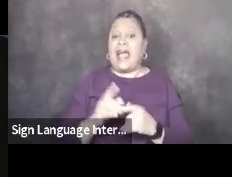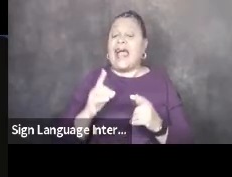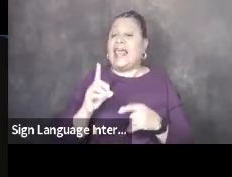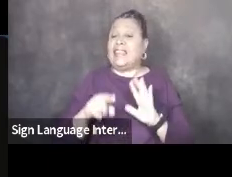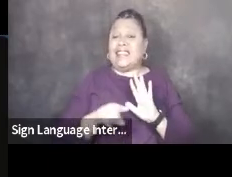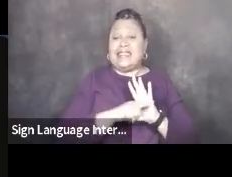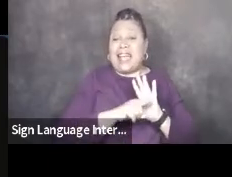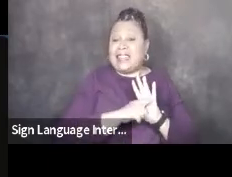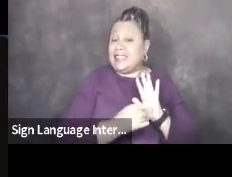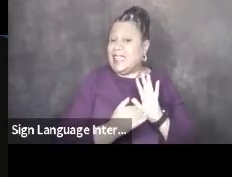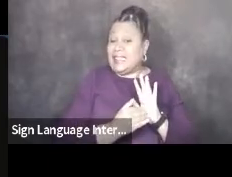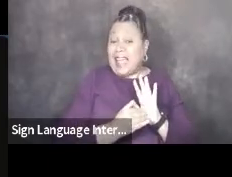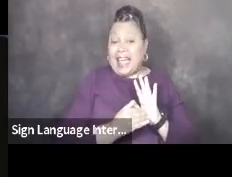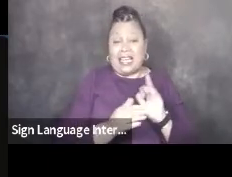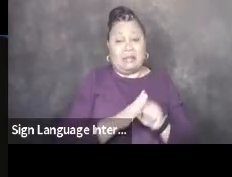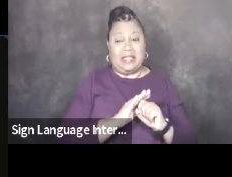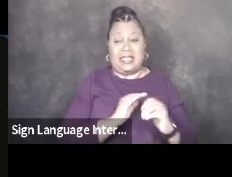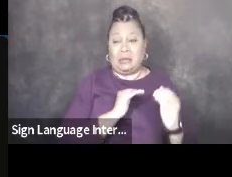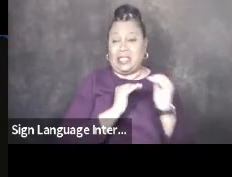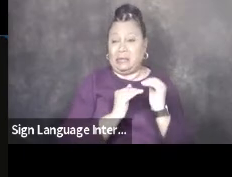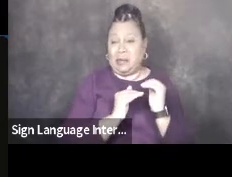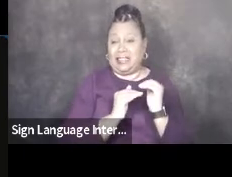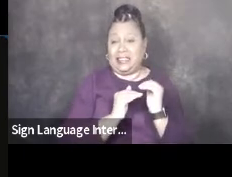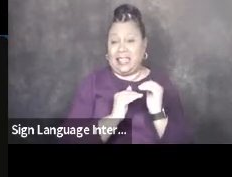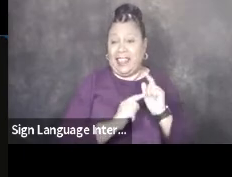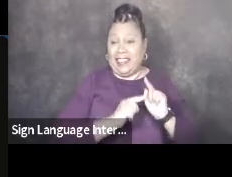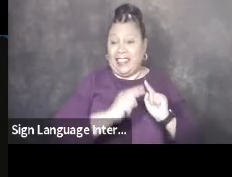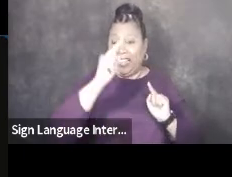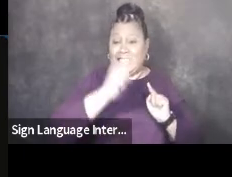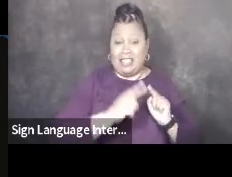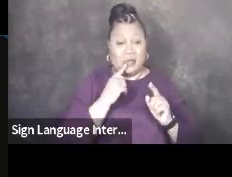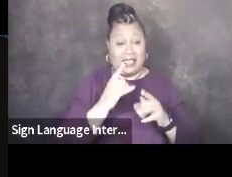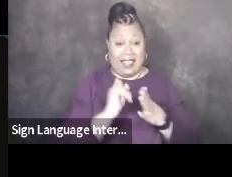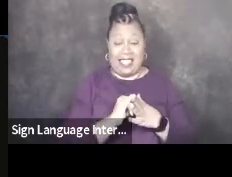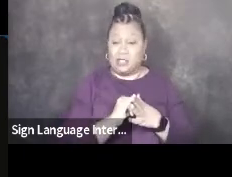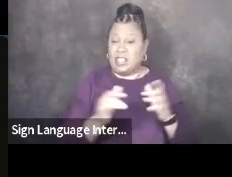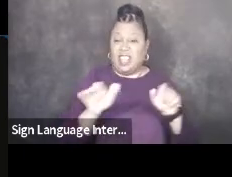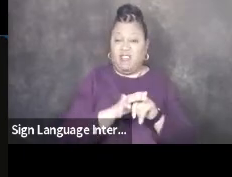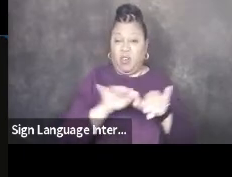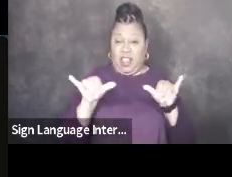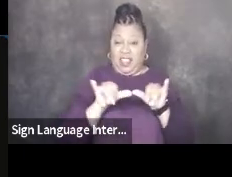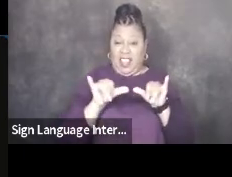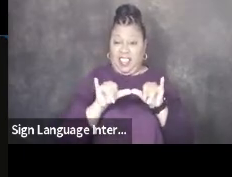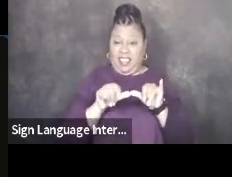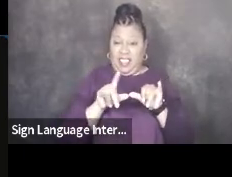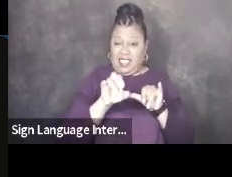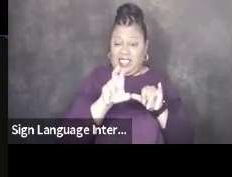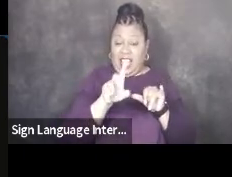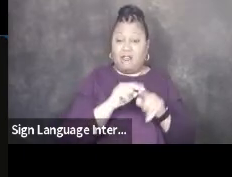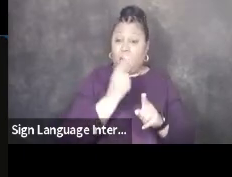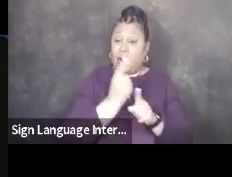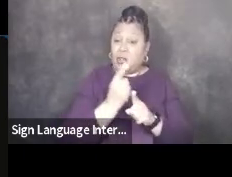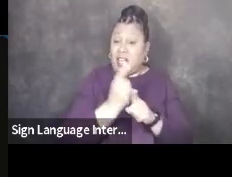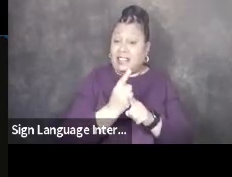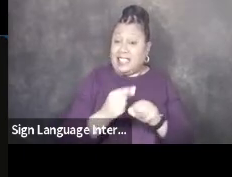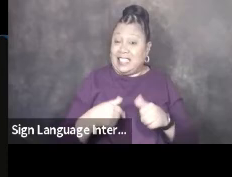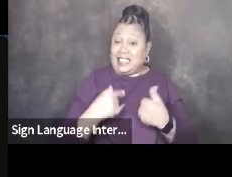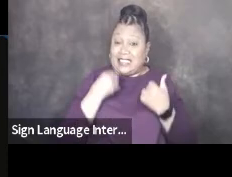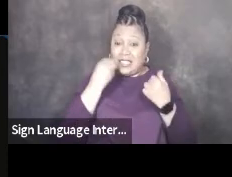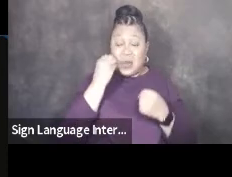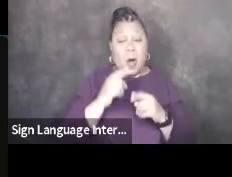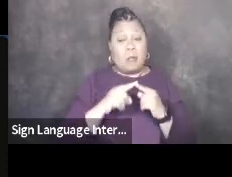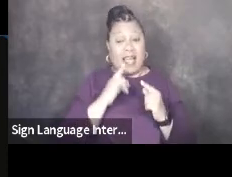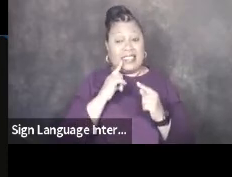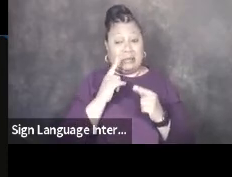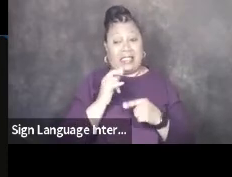Disadvantage is, again, it completely restricts the width of the stair. You can see this one is the full width of the stair, and for a typical existing home, that's going to be